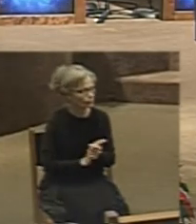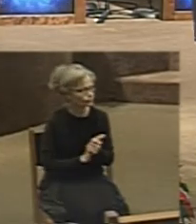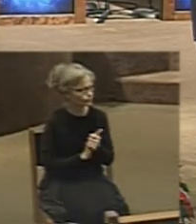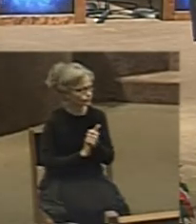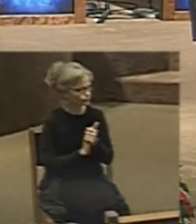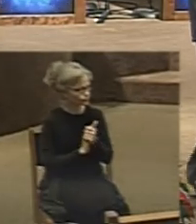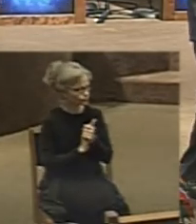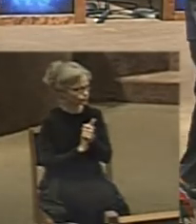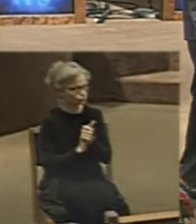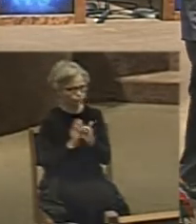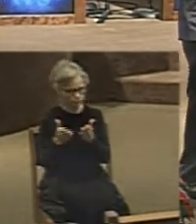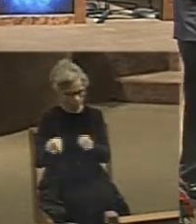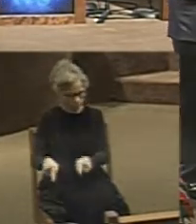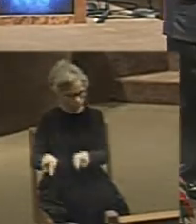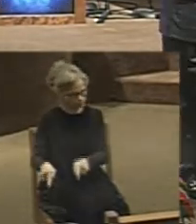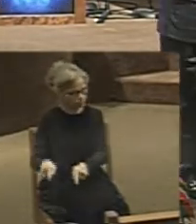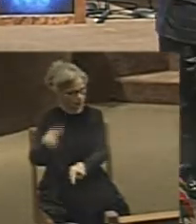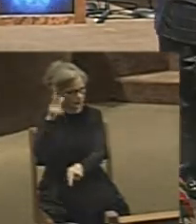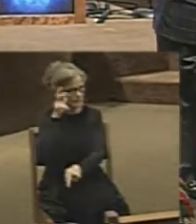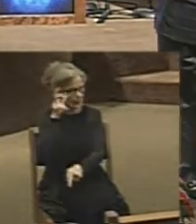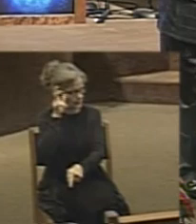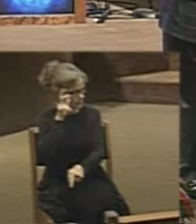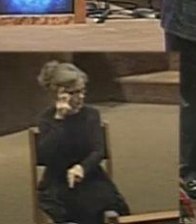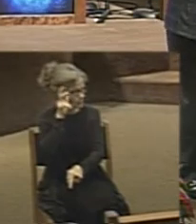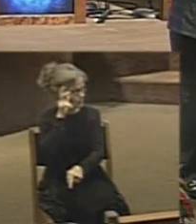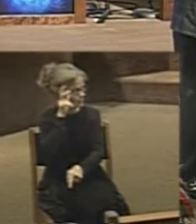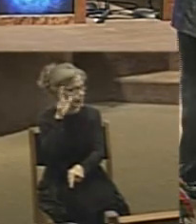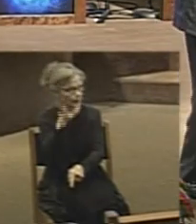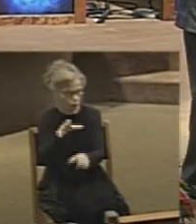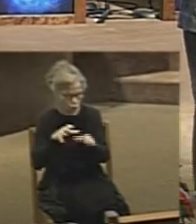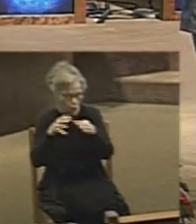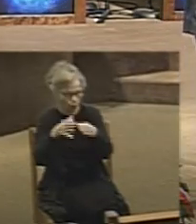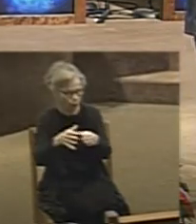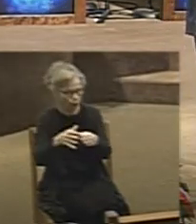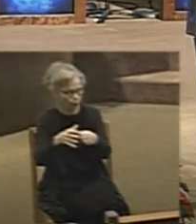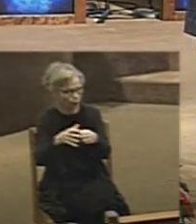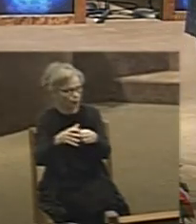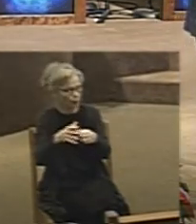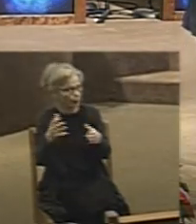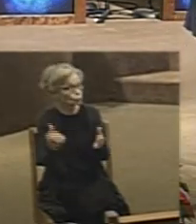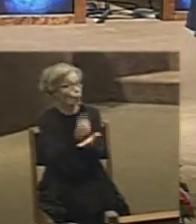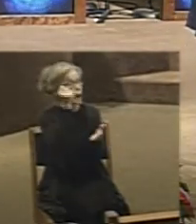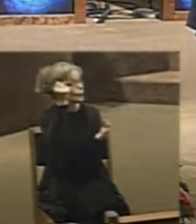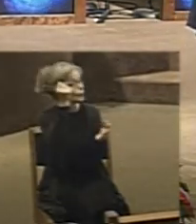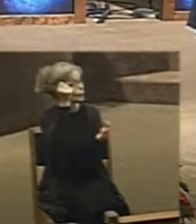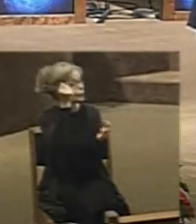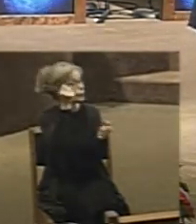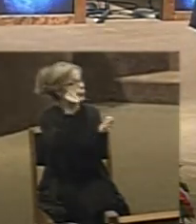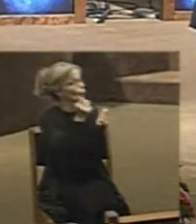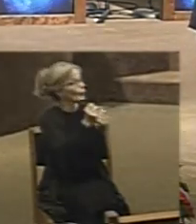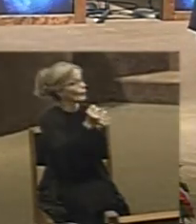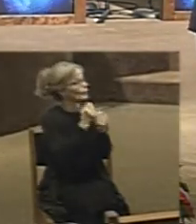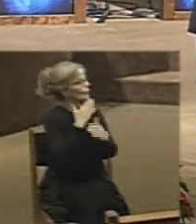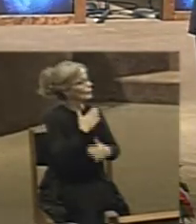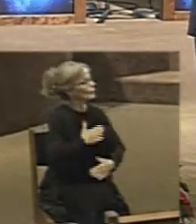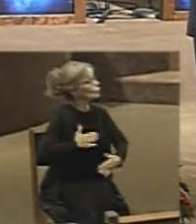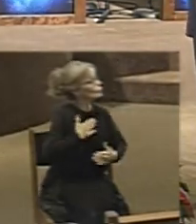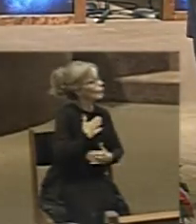The gates of hell have prevailed in the world of entertainment,